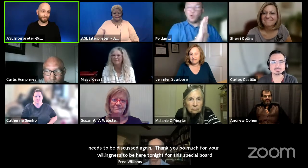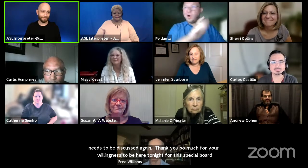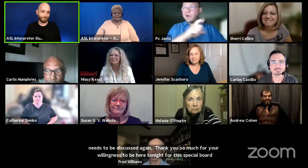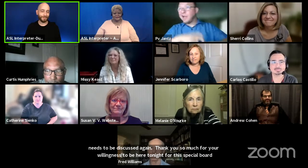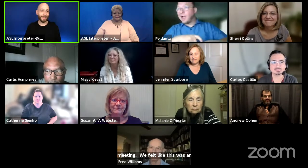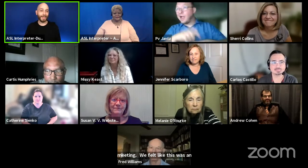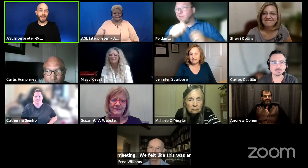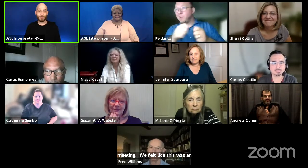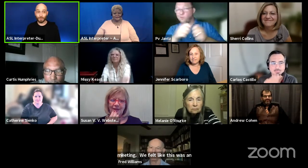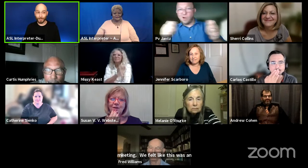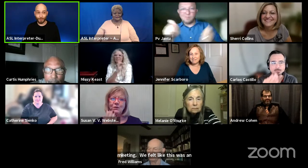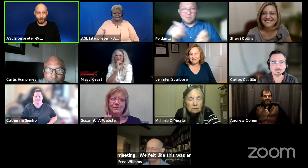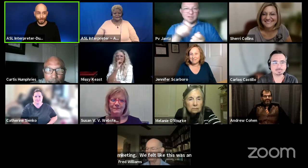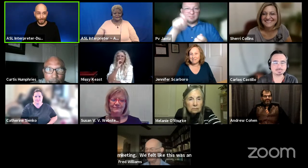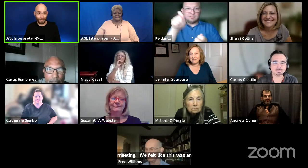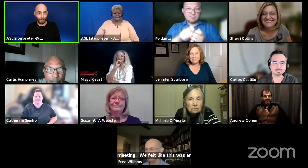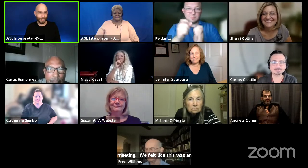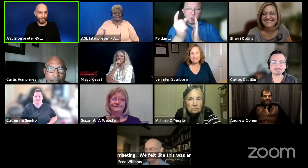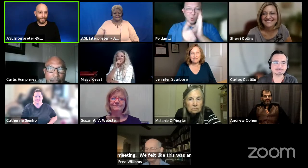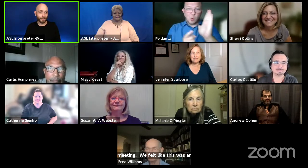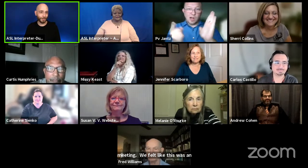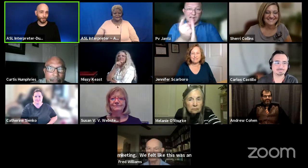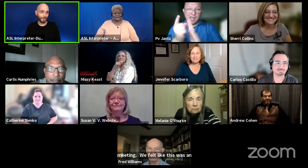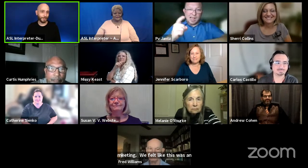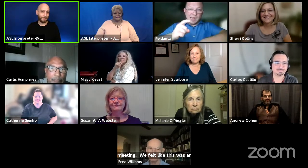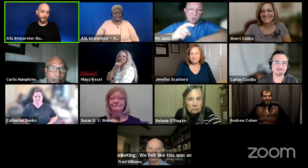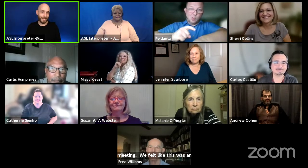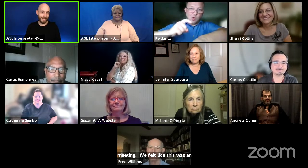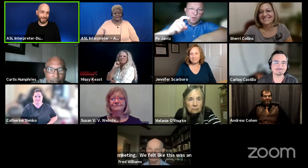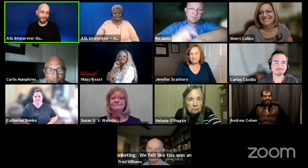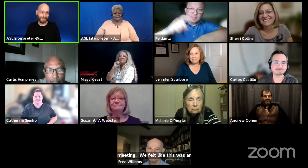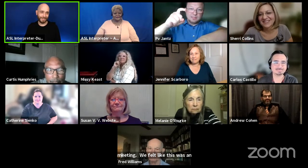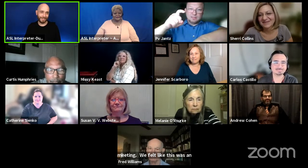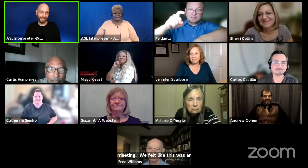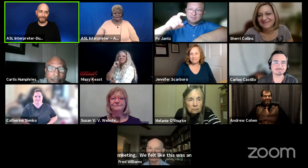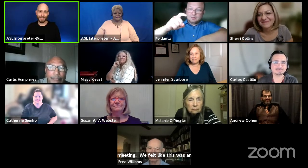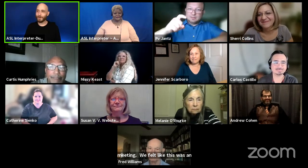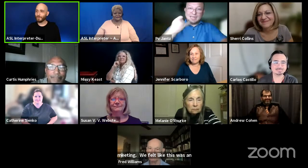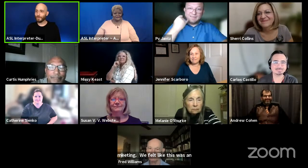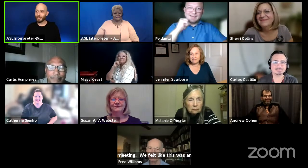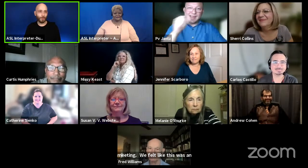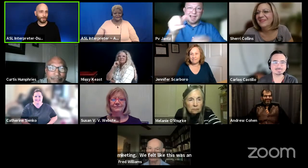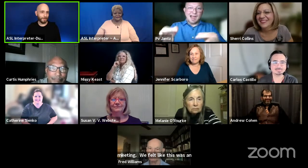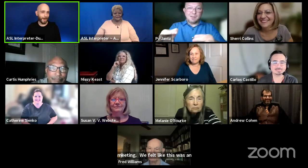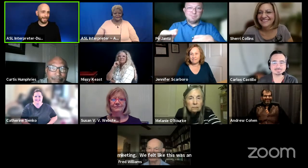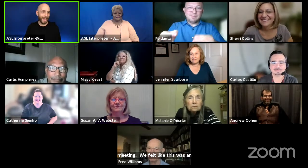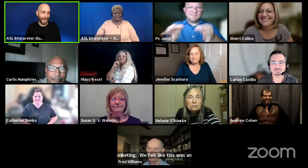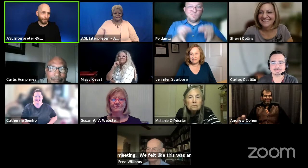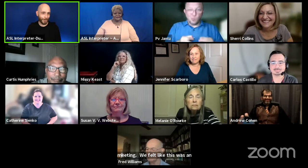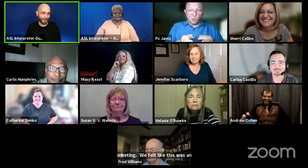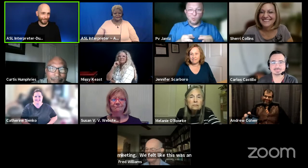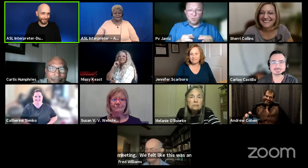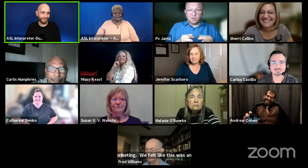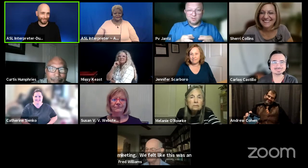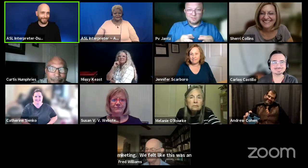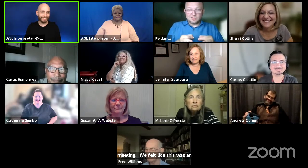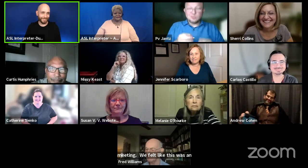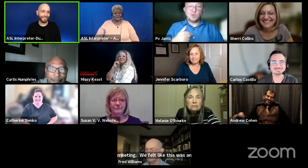last minute. Out of respect for your time, we're going to adjourn the meeting. We're only at about an